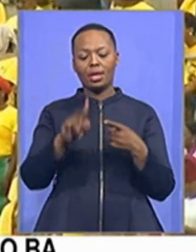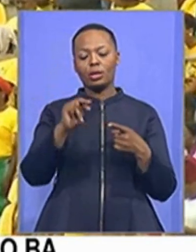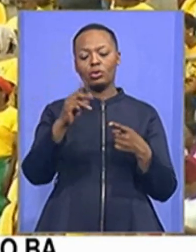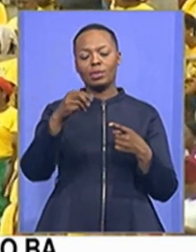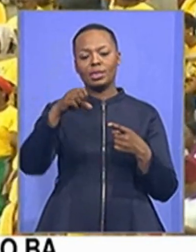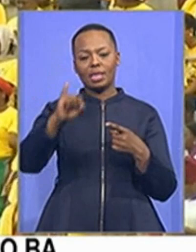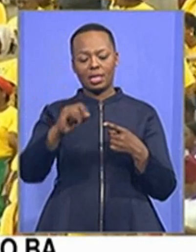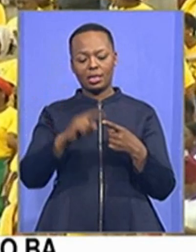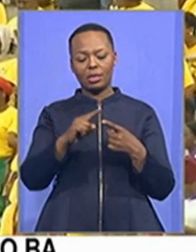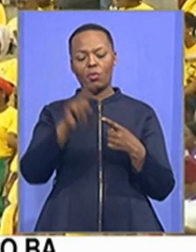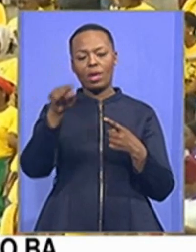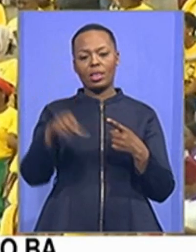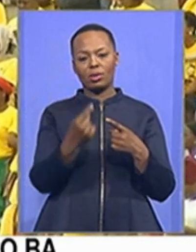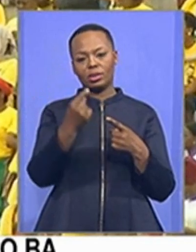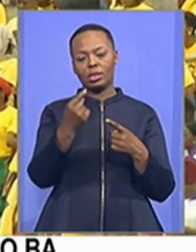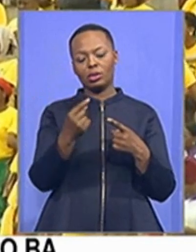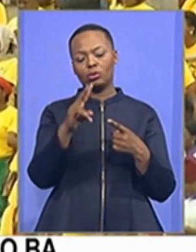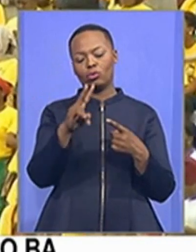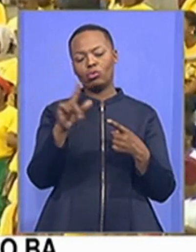is